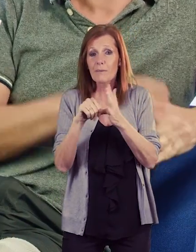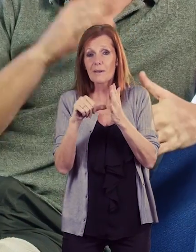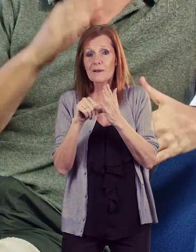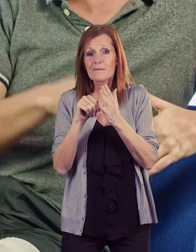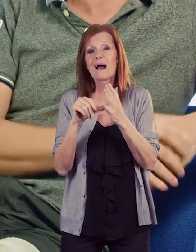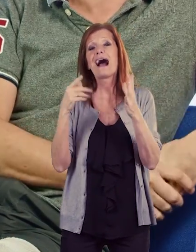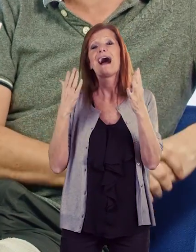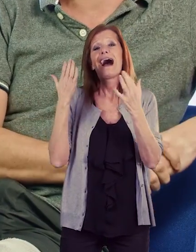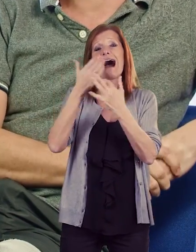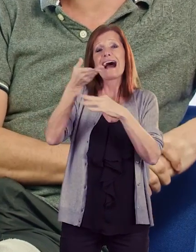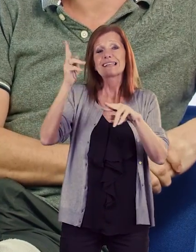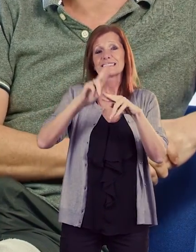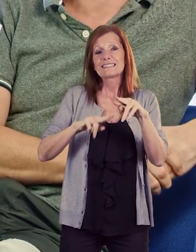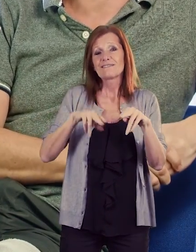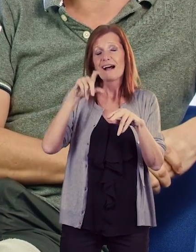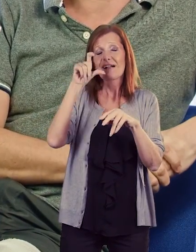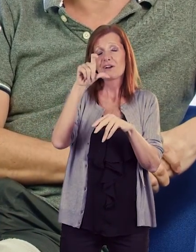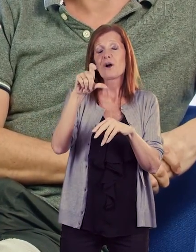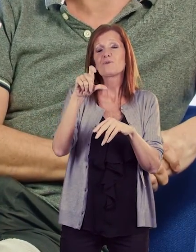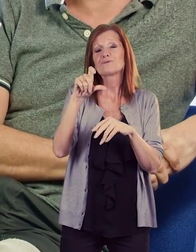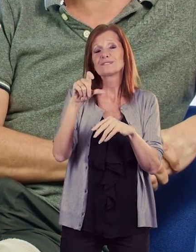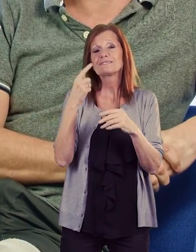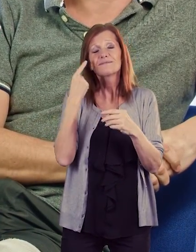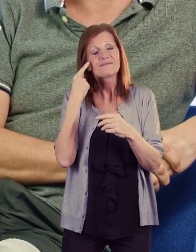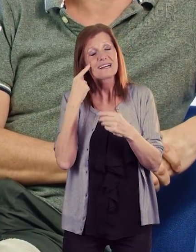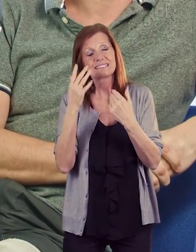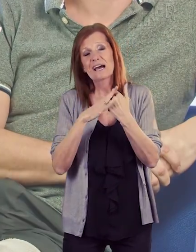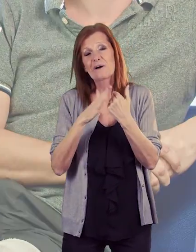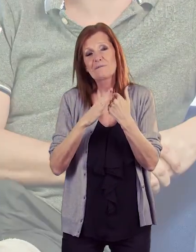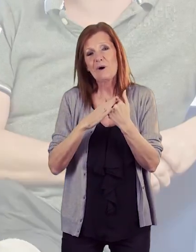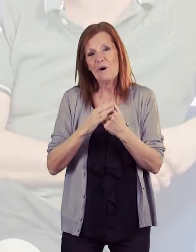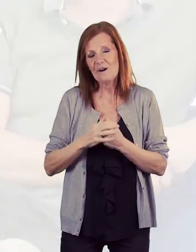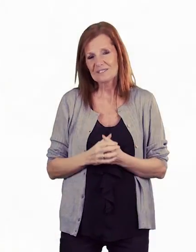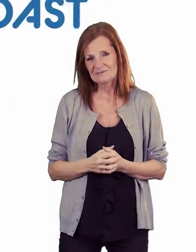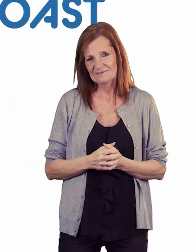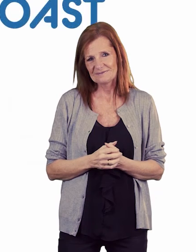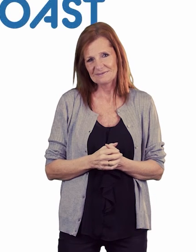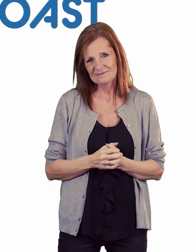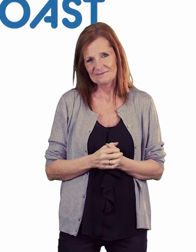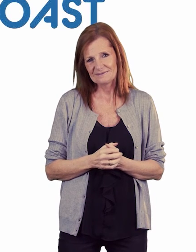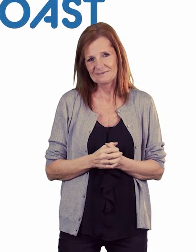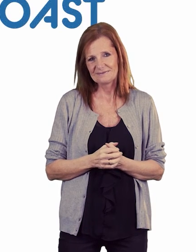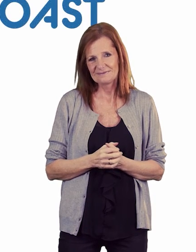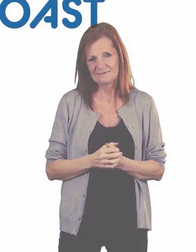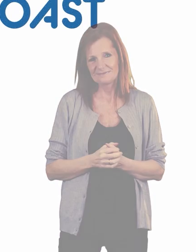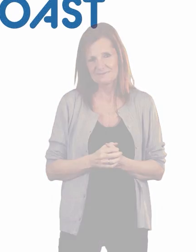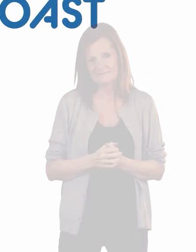that, go to accessfilecoast.co.uk, find out more.